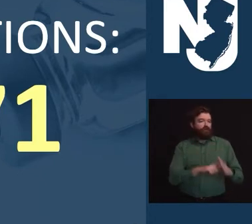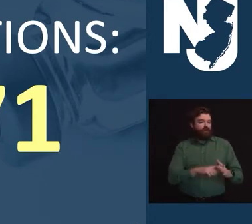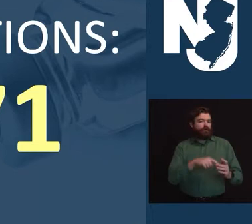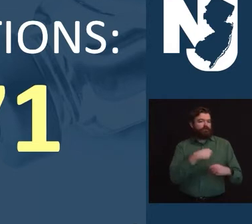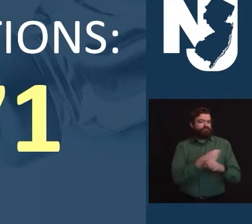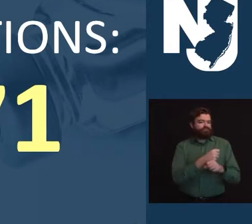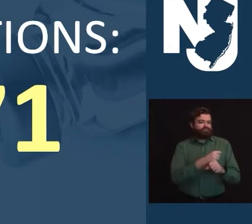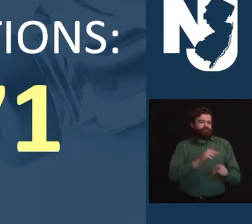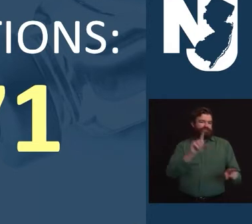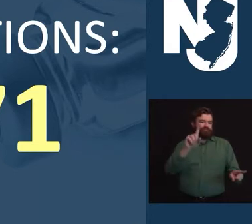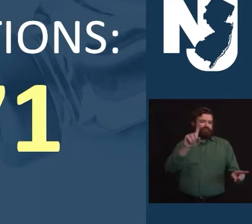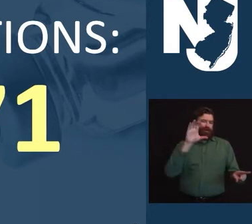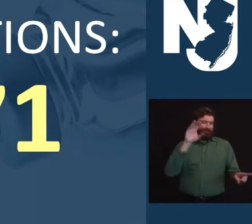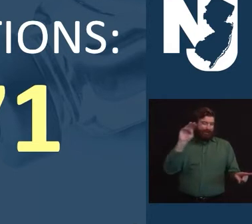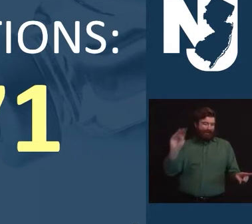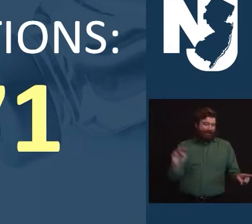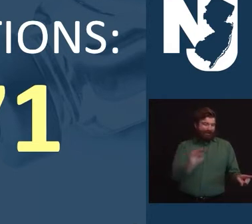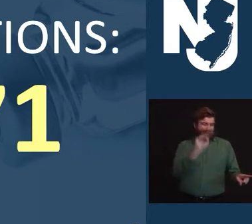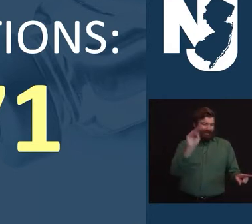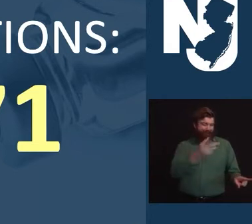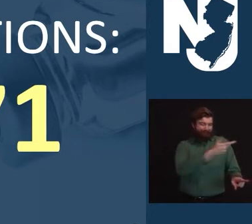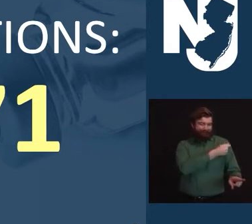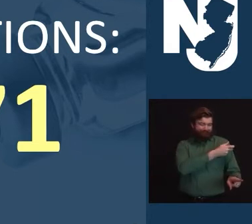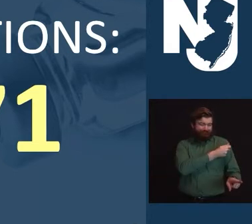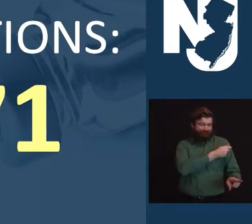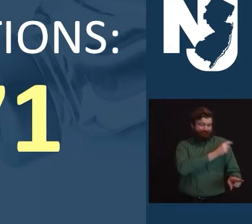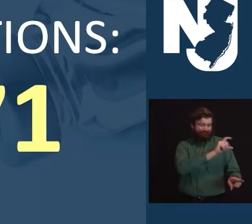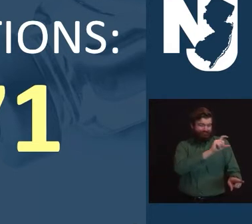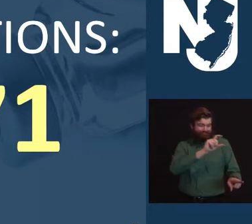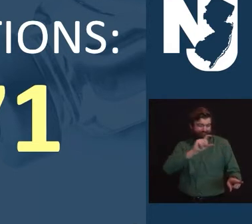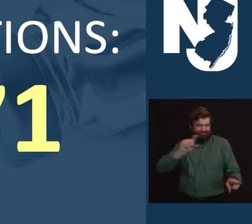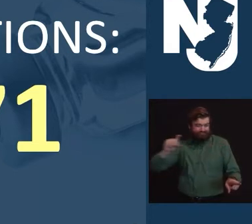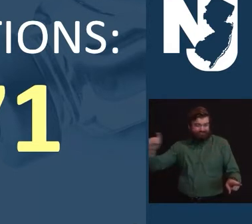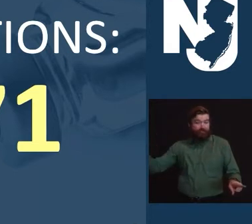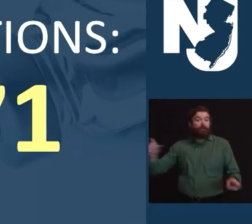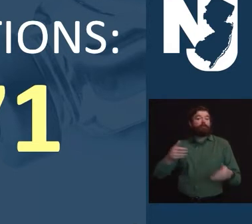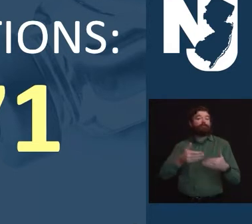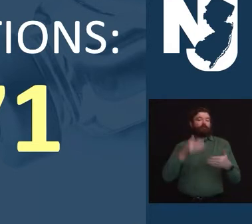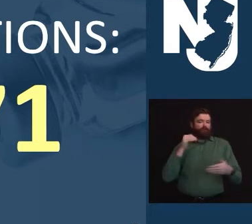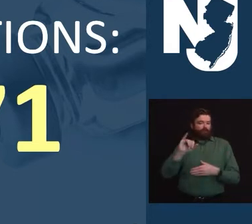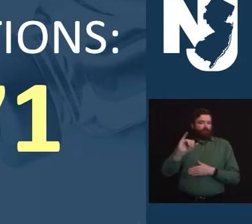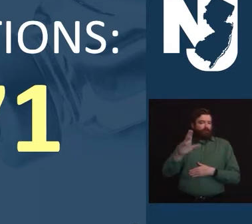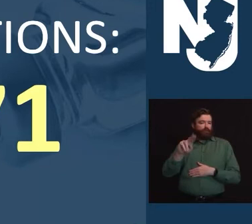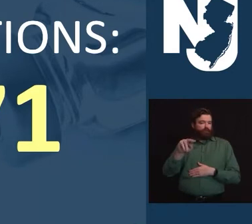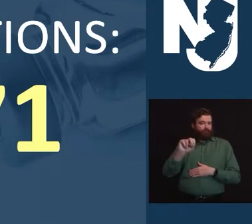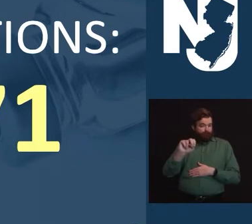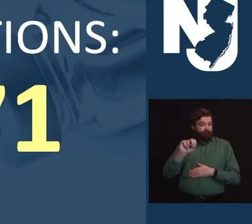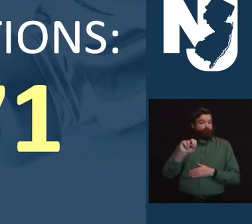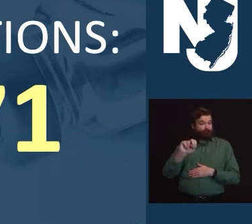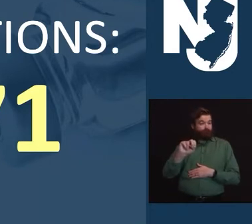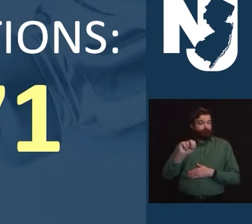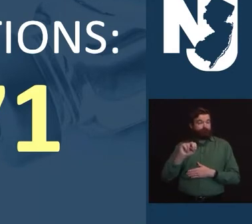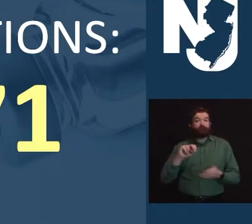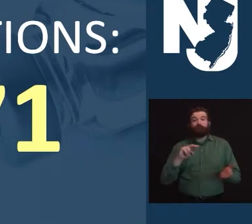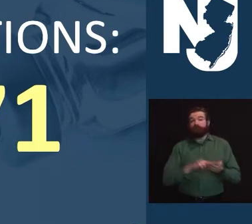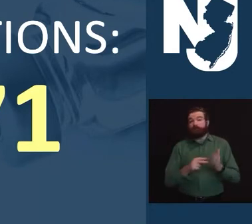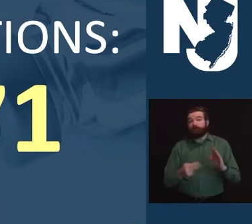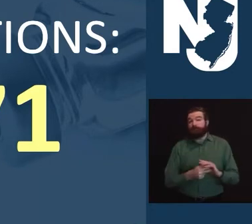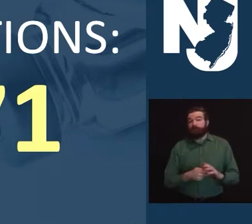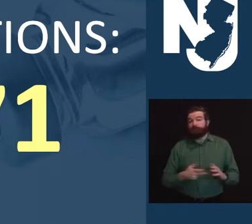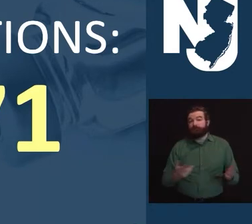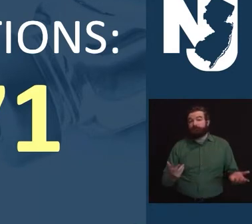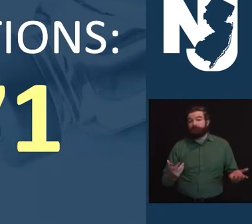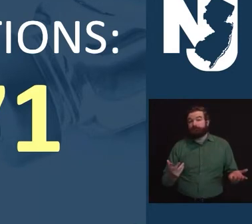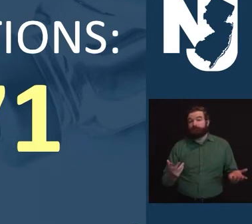by the end of June. And again, in this case, you don't have to divide by 2. That's 100 million people. And we continue to, by the